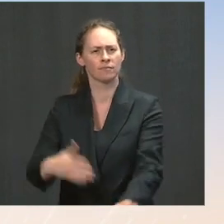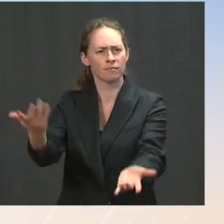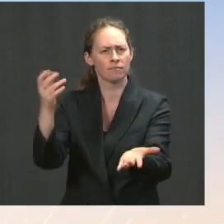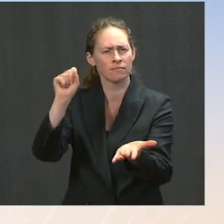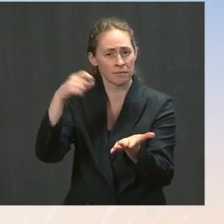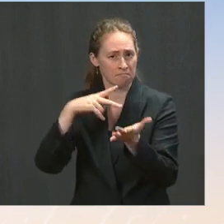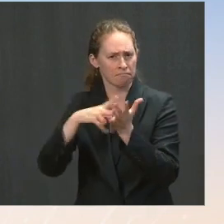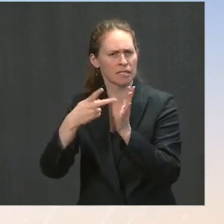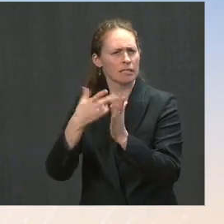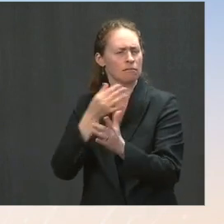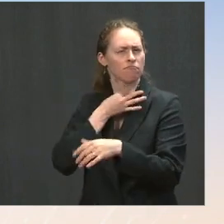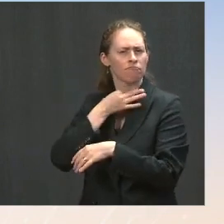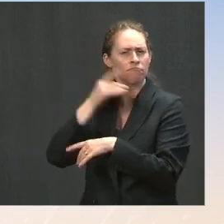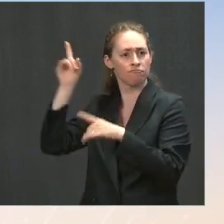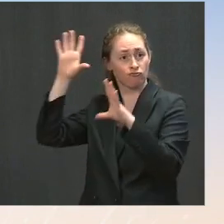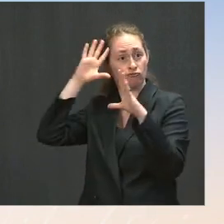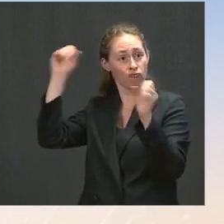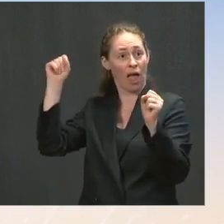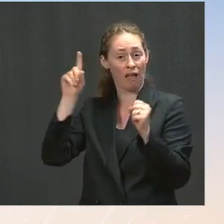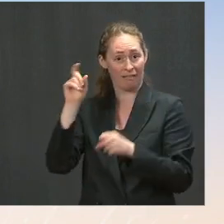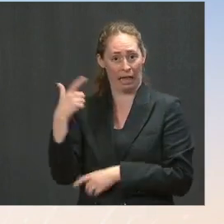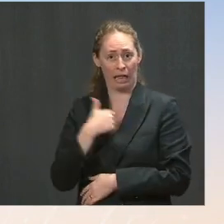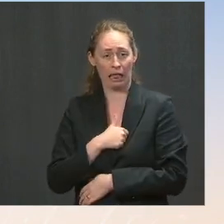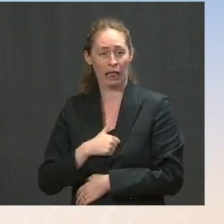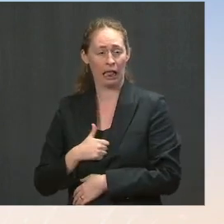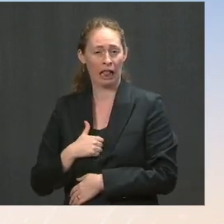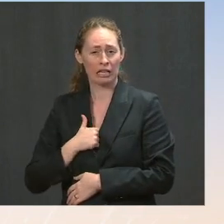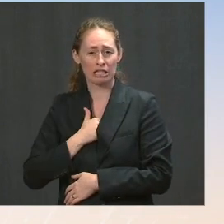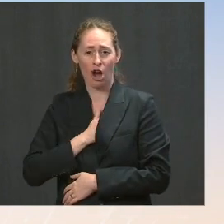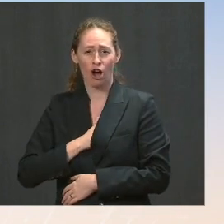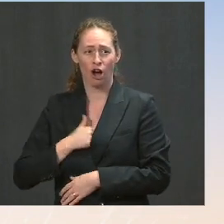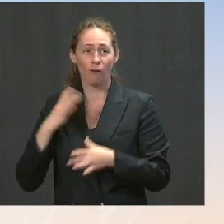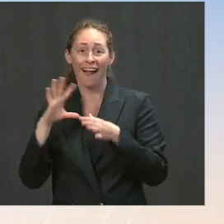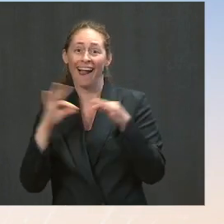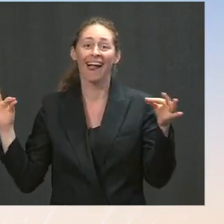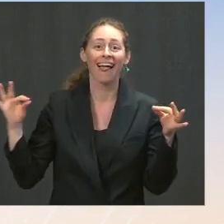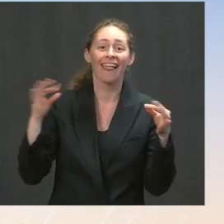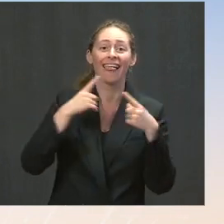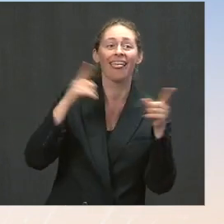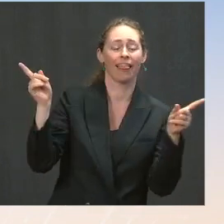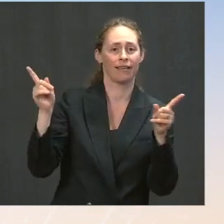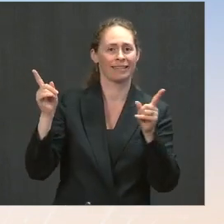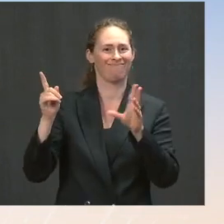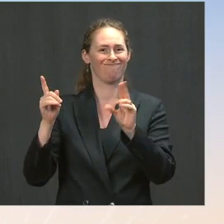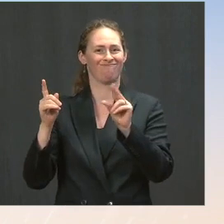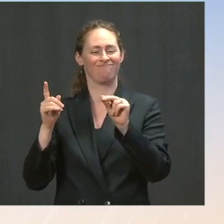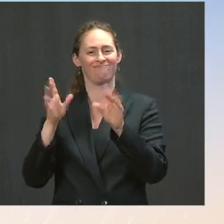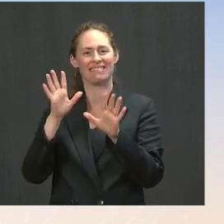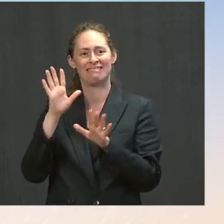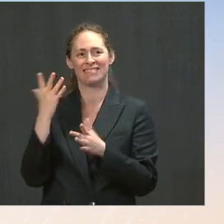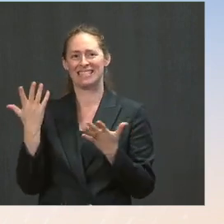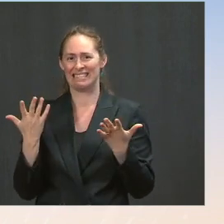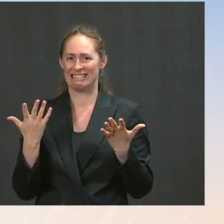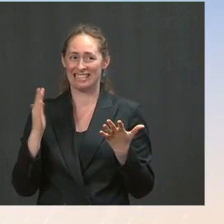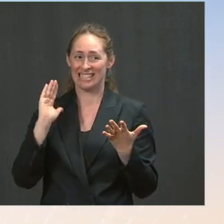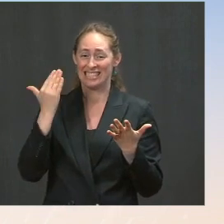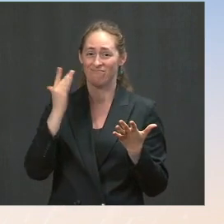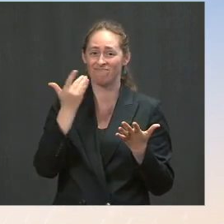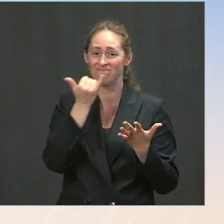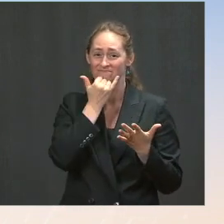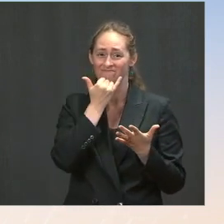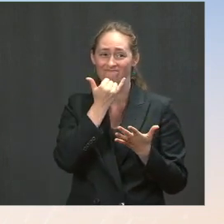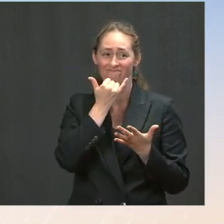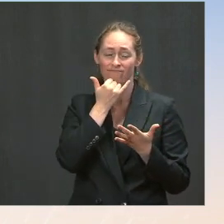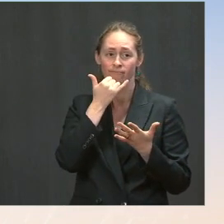comments? Do you think that that was wise at the time, considering, they could make it tougher for Americans to take this seriously? Well, first I would say that in